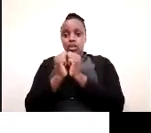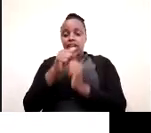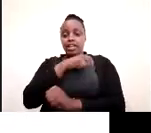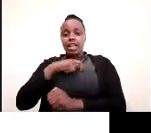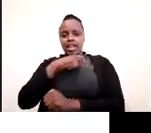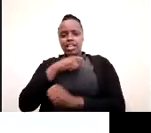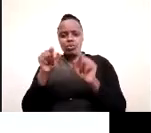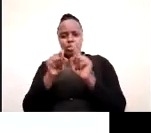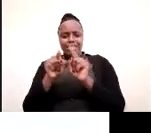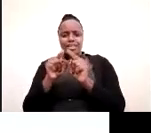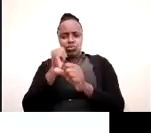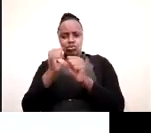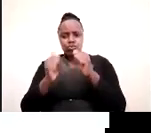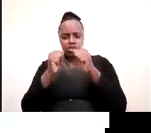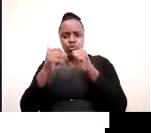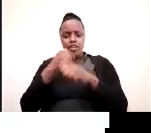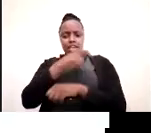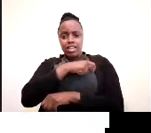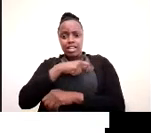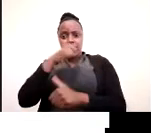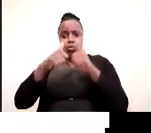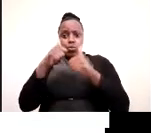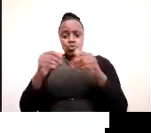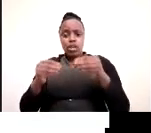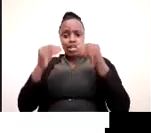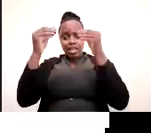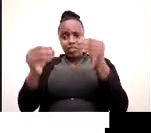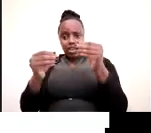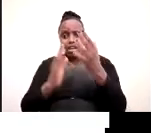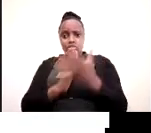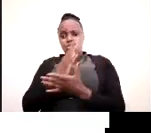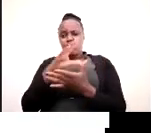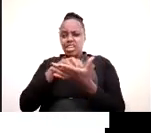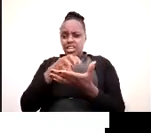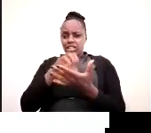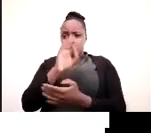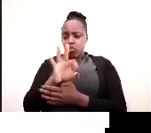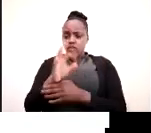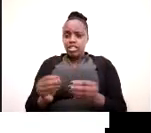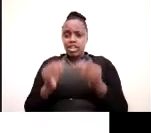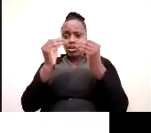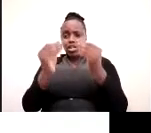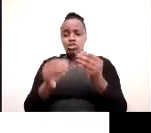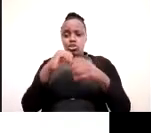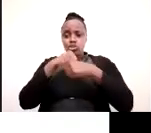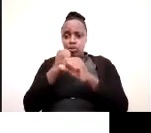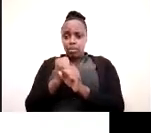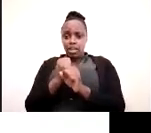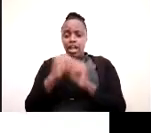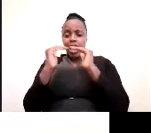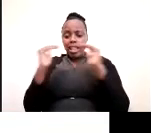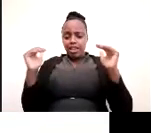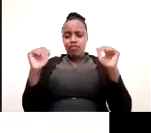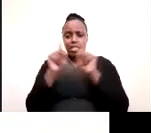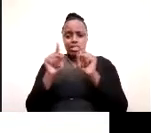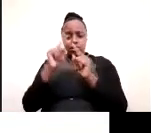So derogations which were given on a case-by-case situation to create a level playing field for